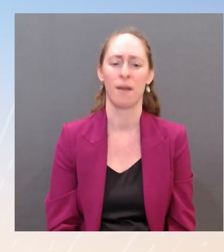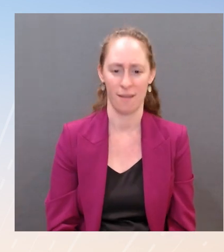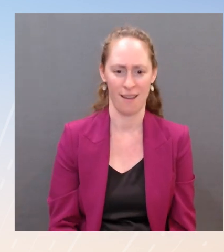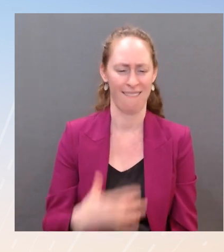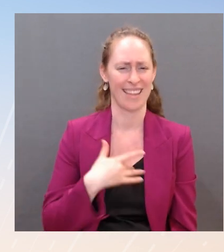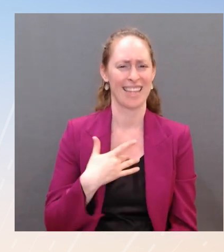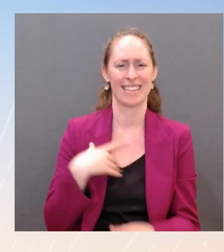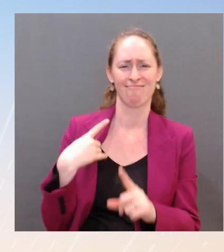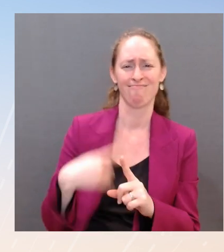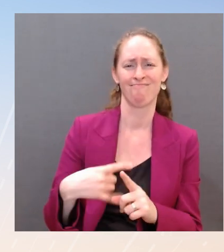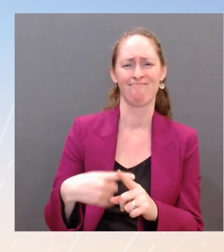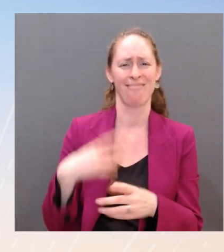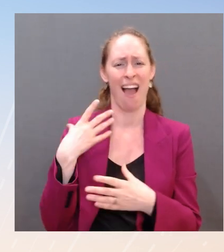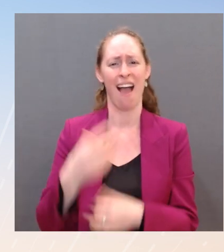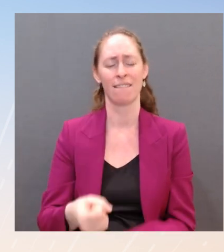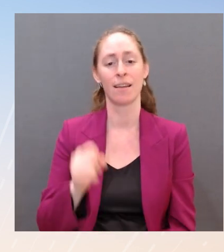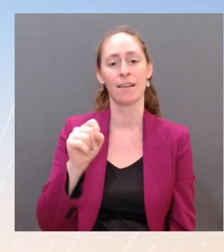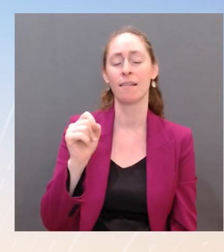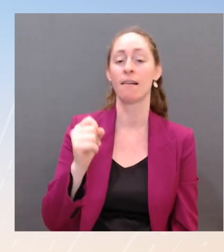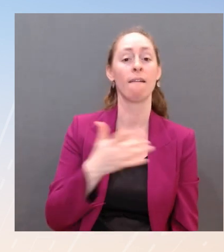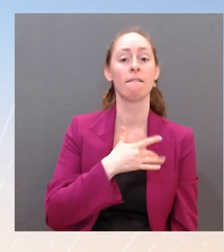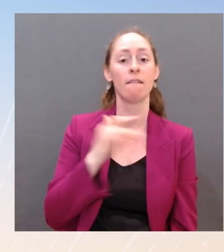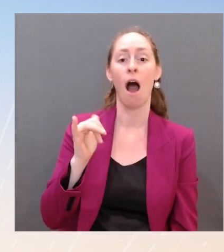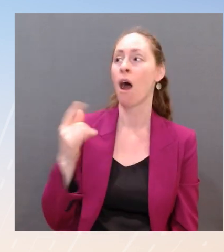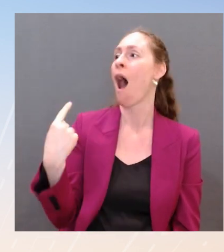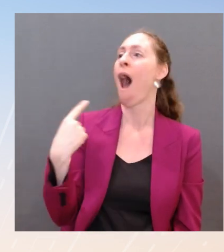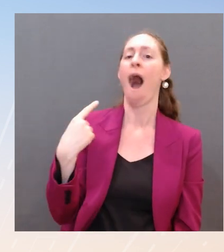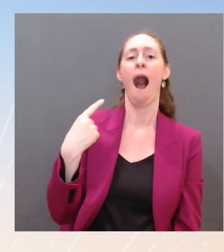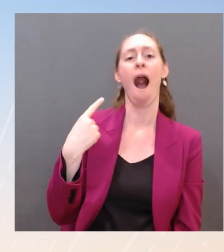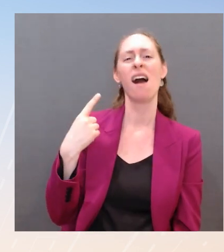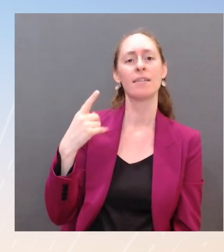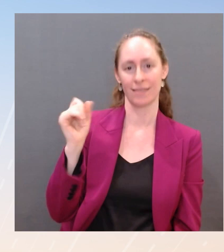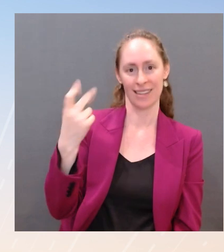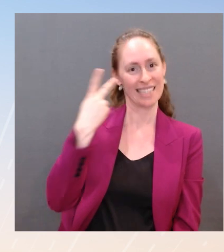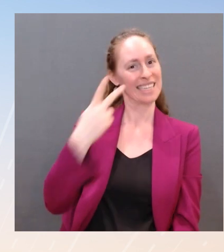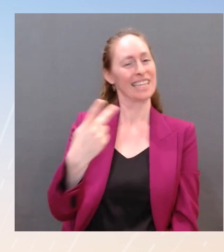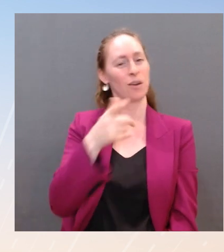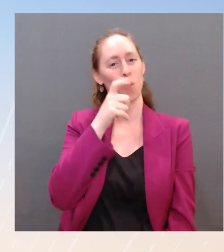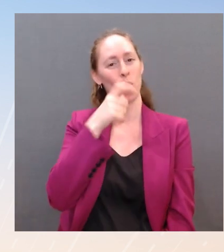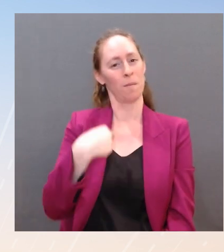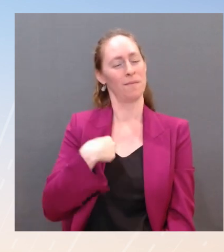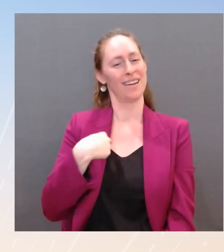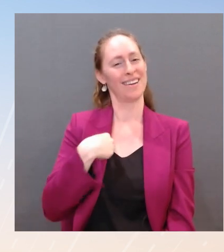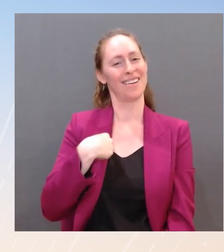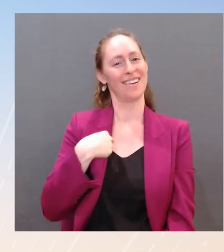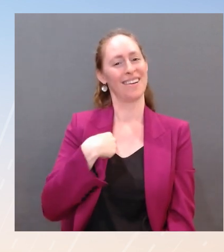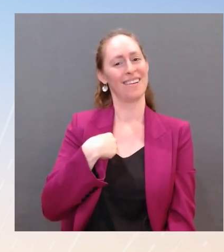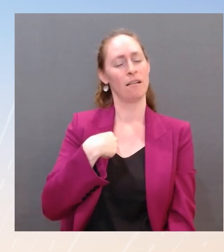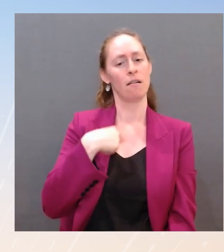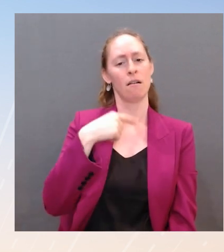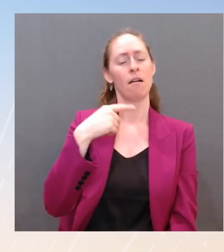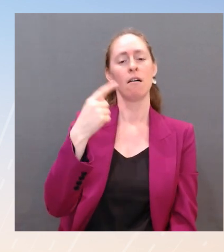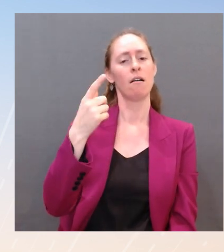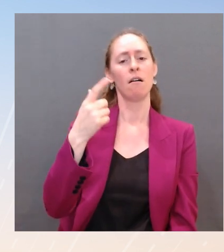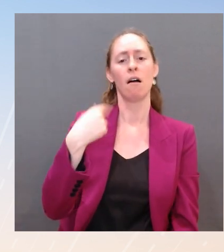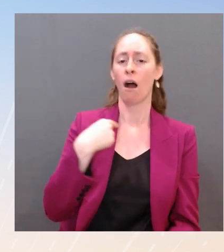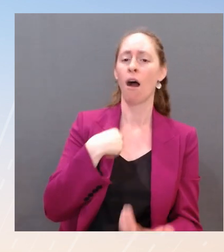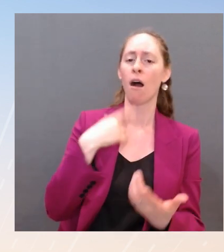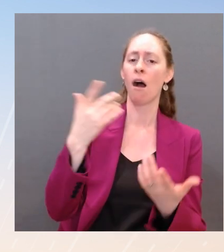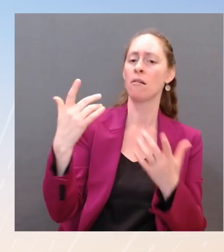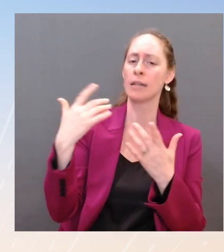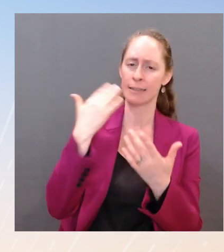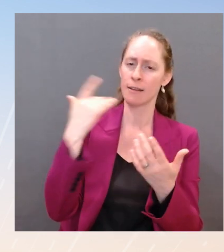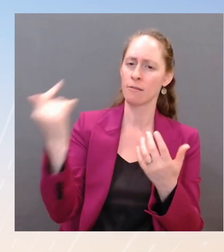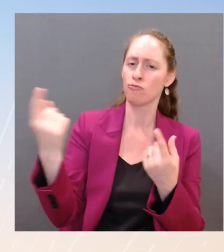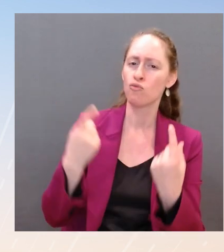think we all have a different background, but we all share the same struggle of knowing what it's like to feel like you're not okay and not knowing